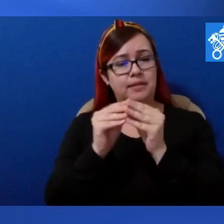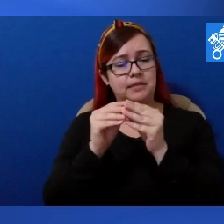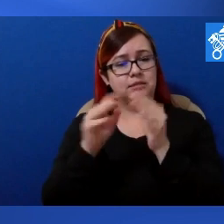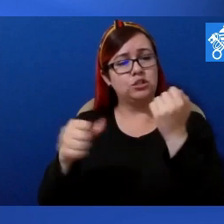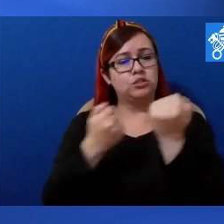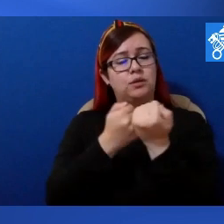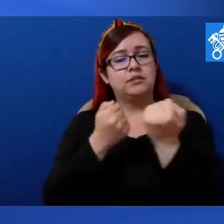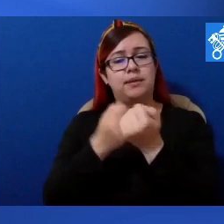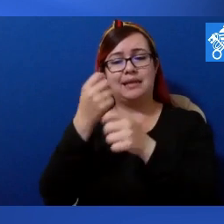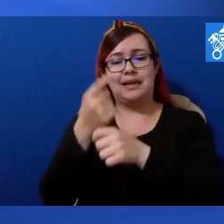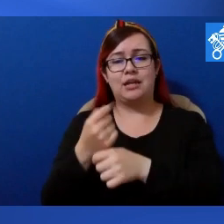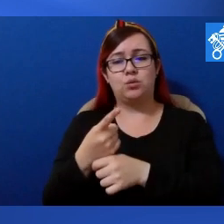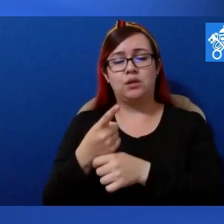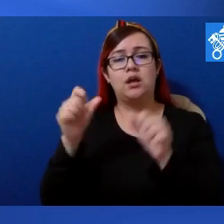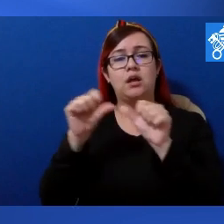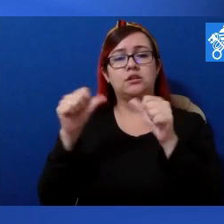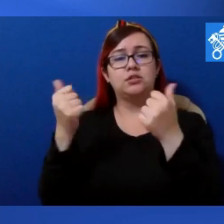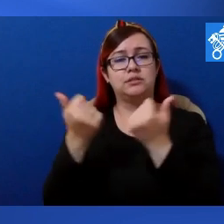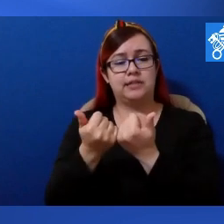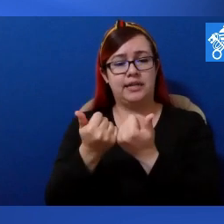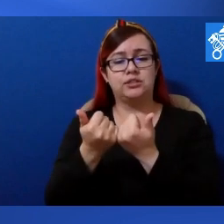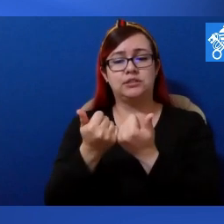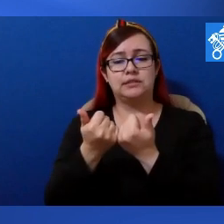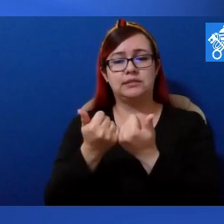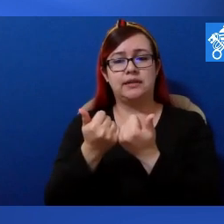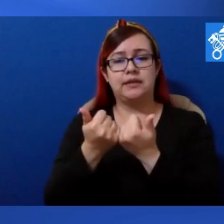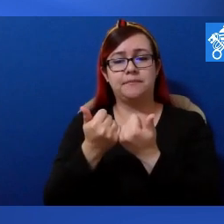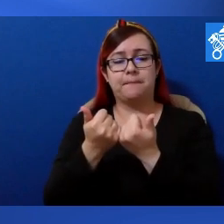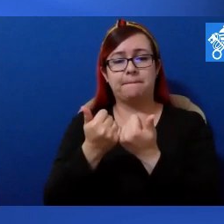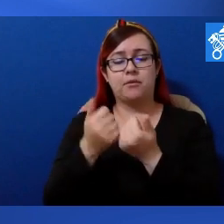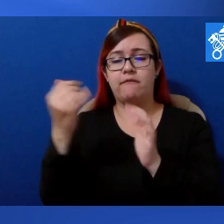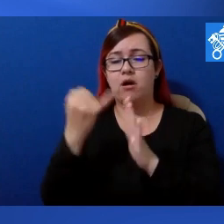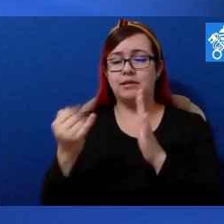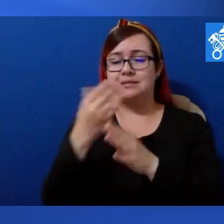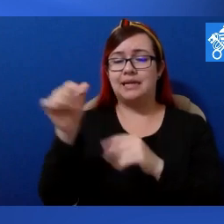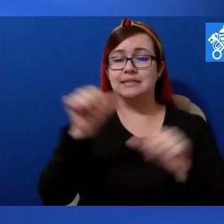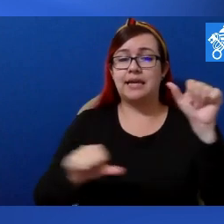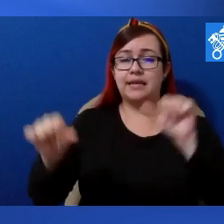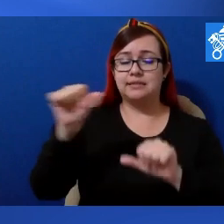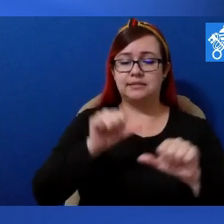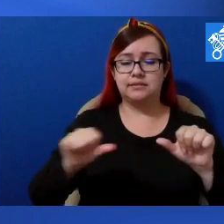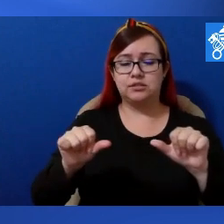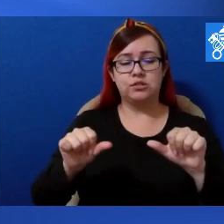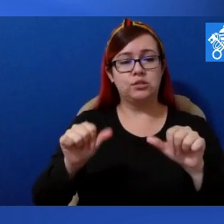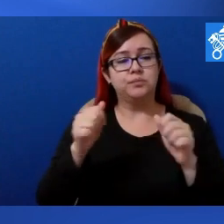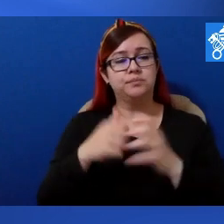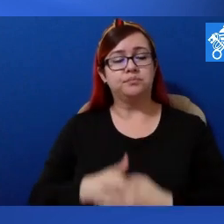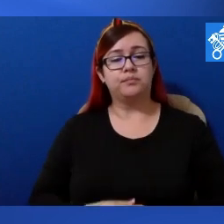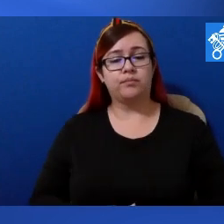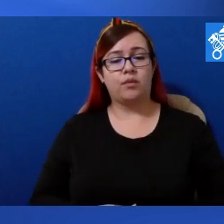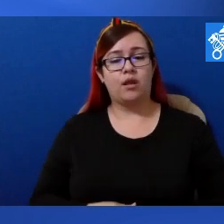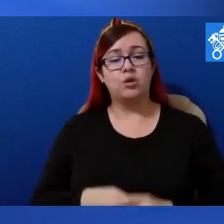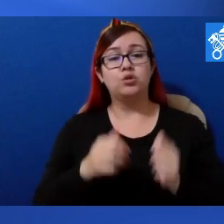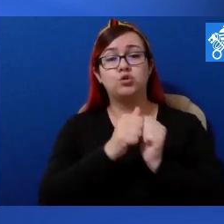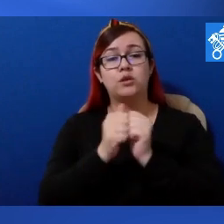help a new generations build a more humane and more Christian future. I greet